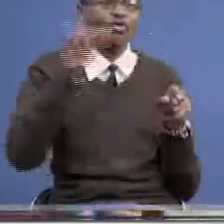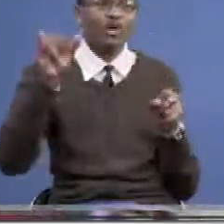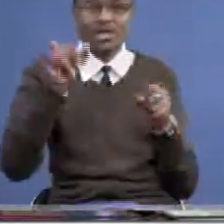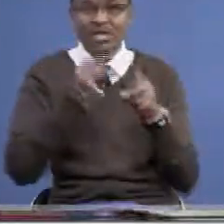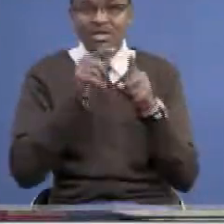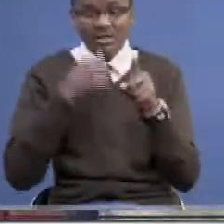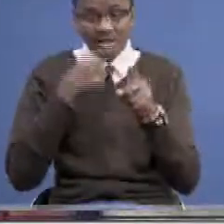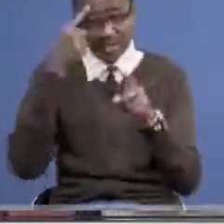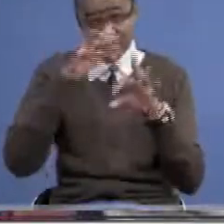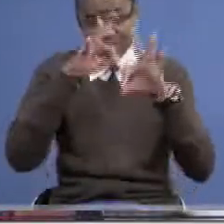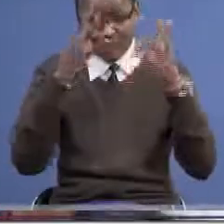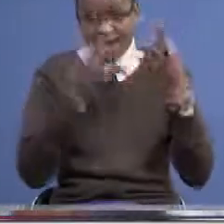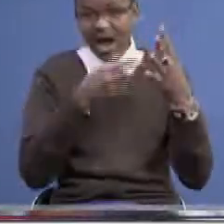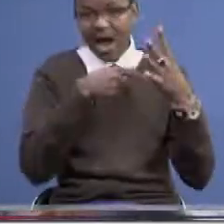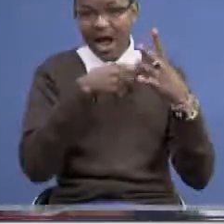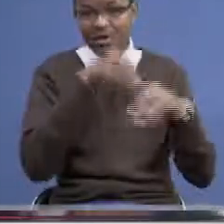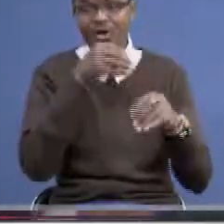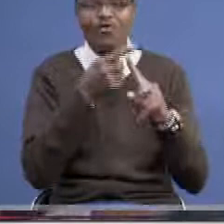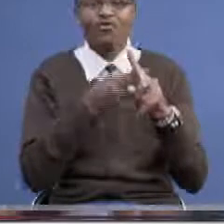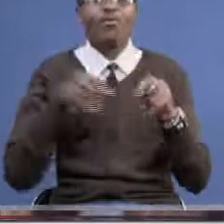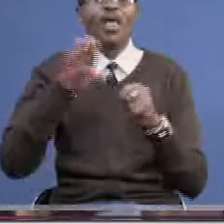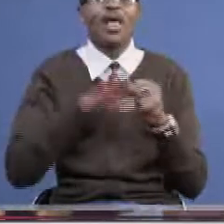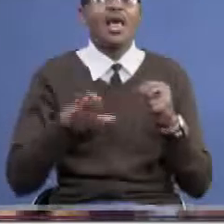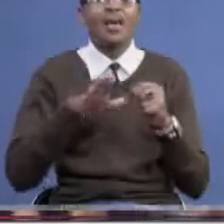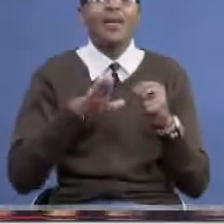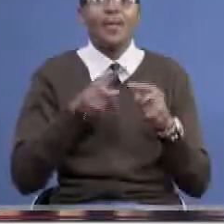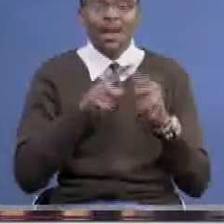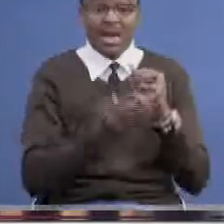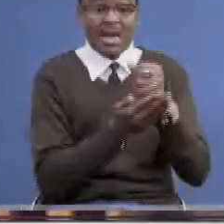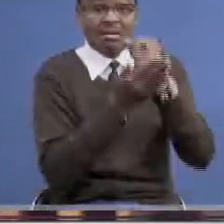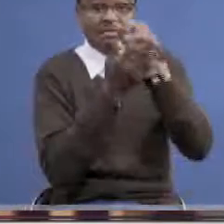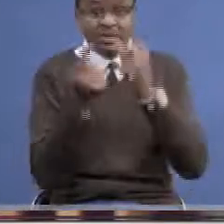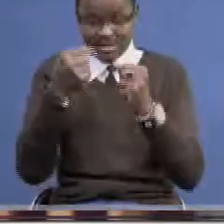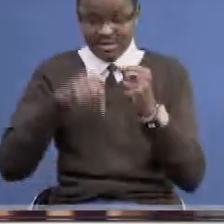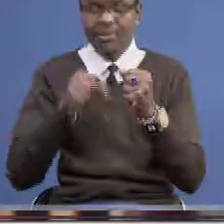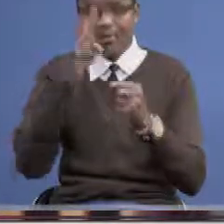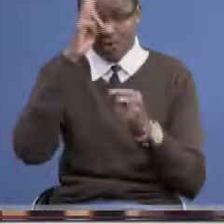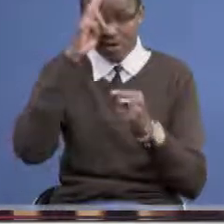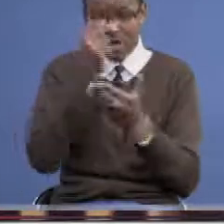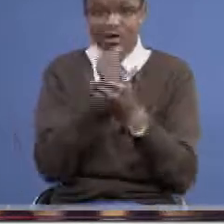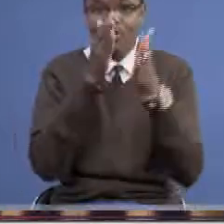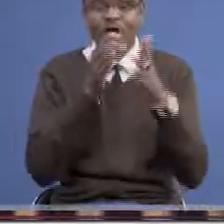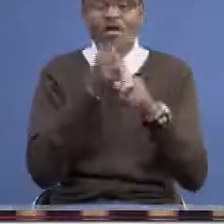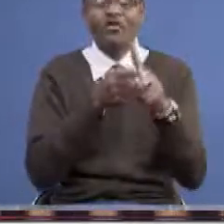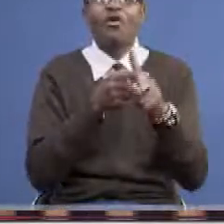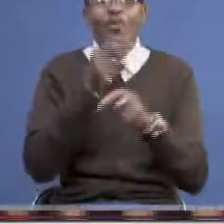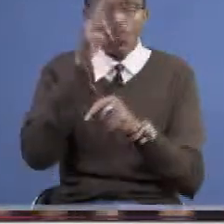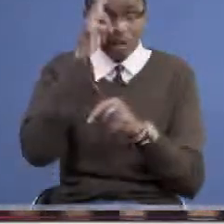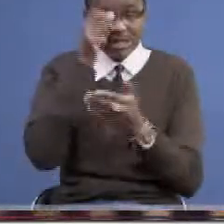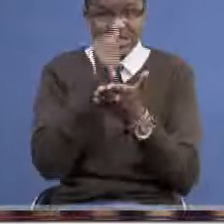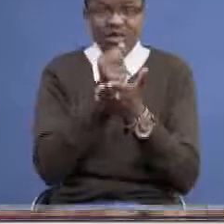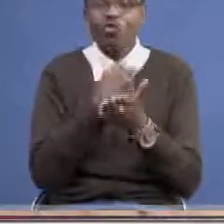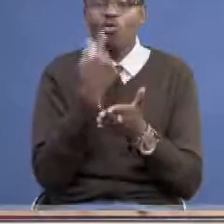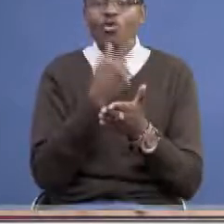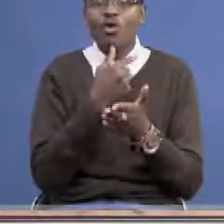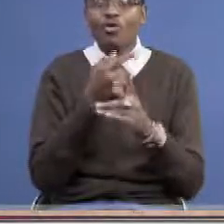belongings and his family away from that particular area. However, help came in the form of police officers from Migwani Police Station, who